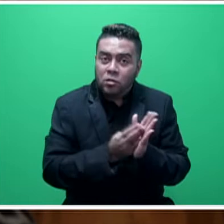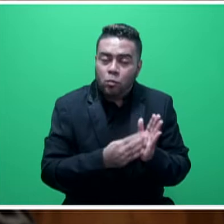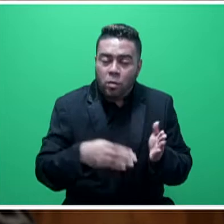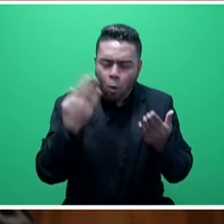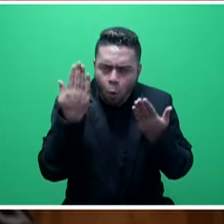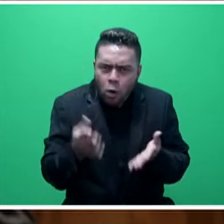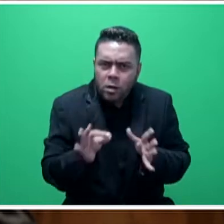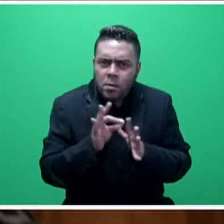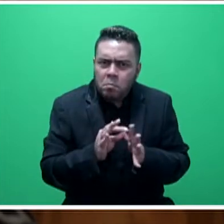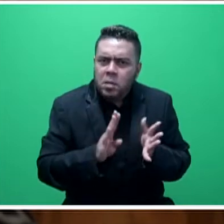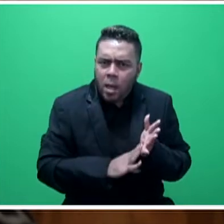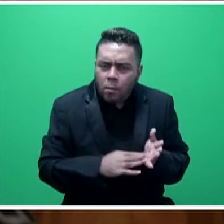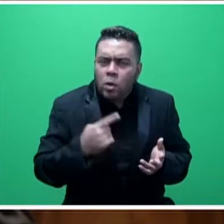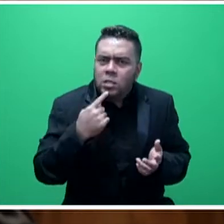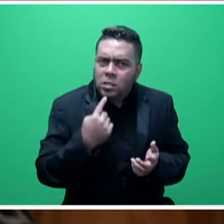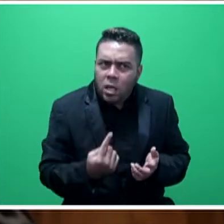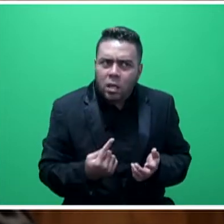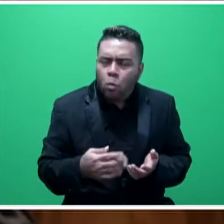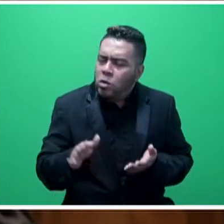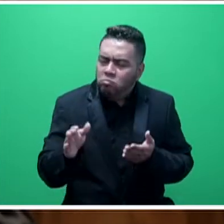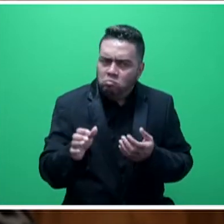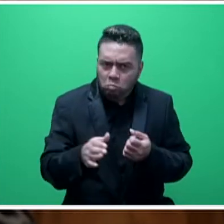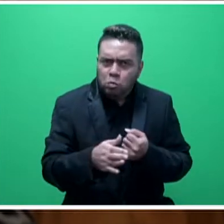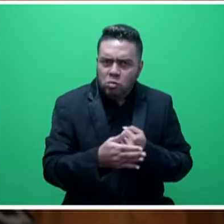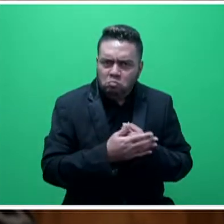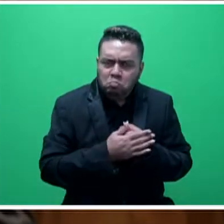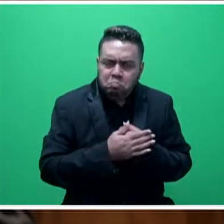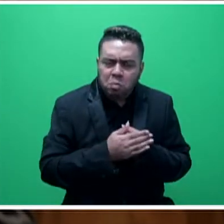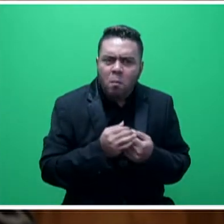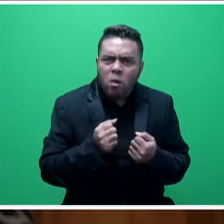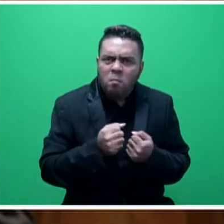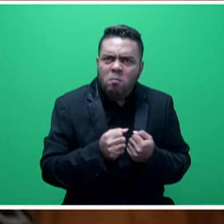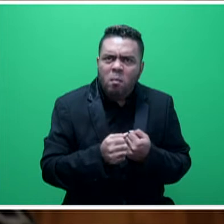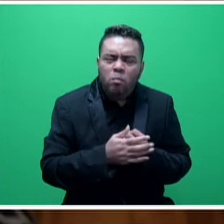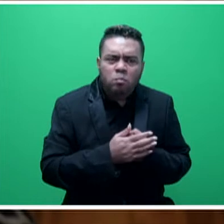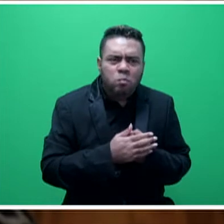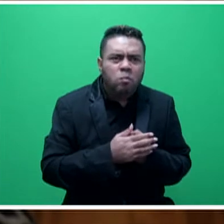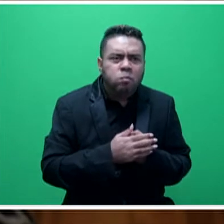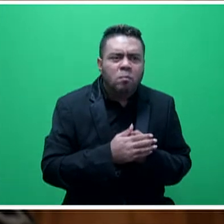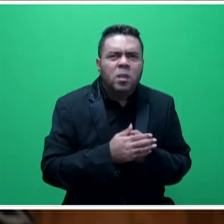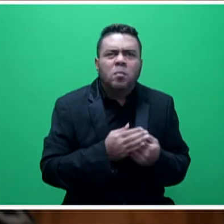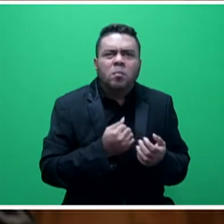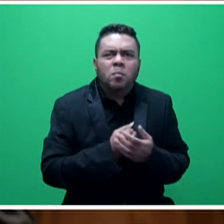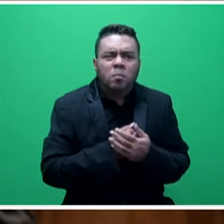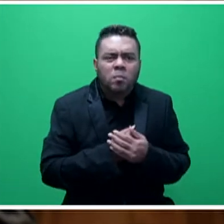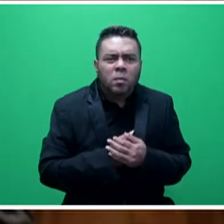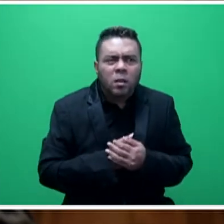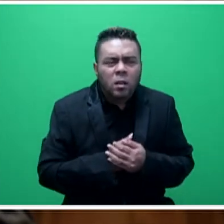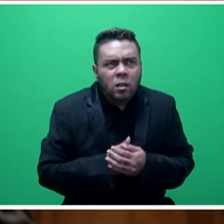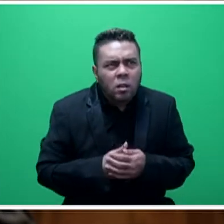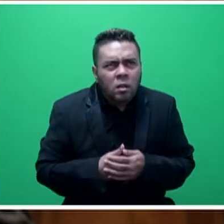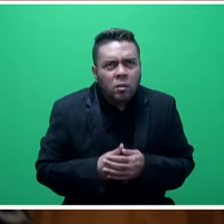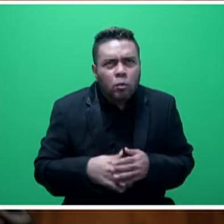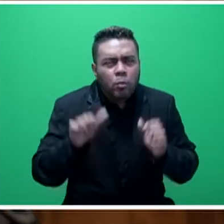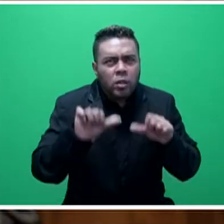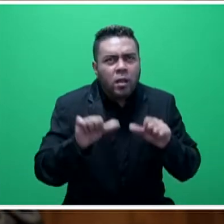was ensuring that we are safe from the impacts of COVID-19 and TC Herald, the Minister of Education was taking proactive measures to protect the